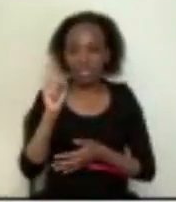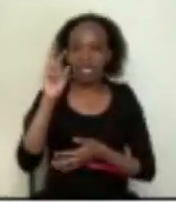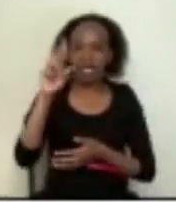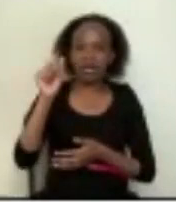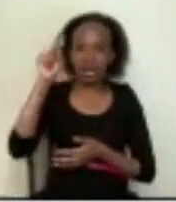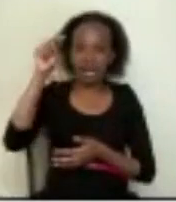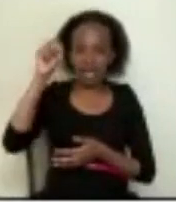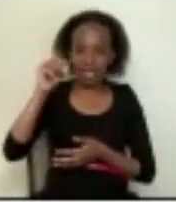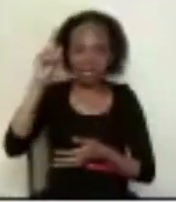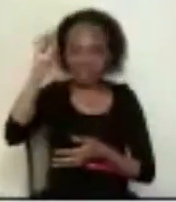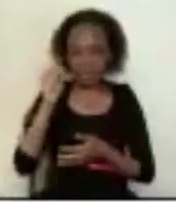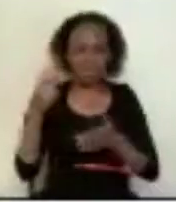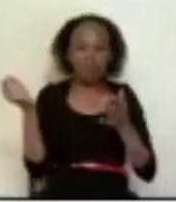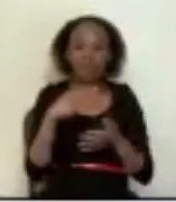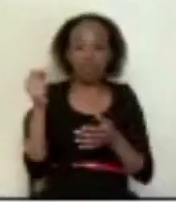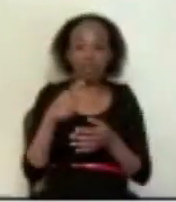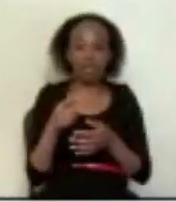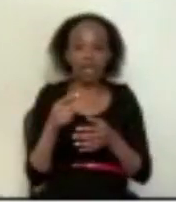was removed.